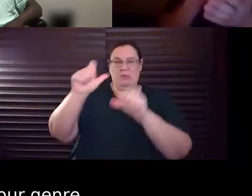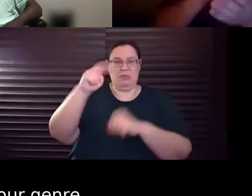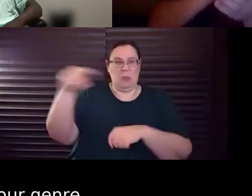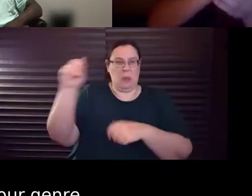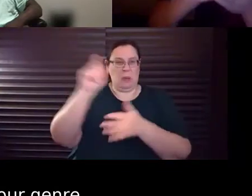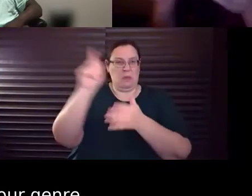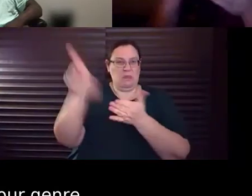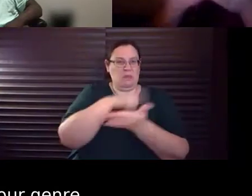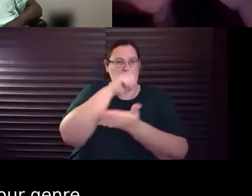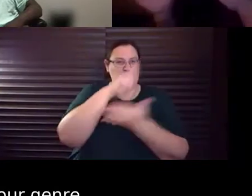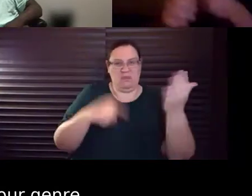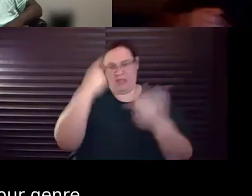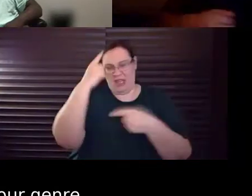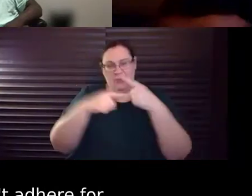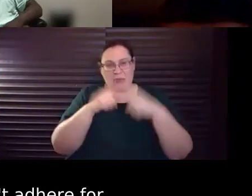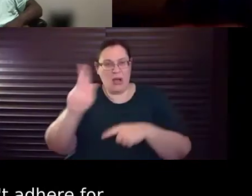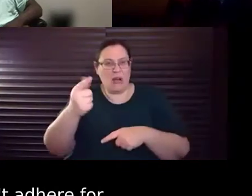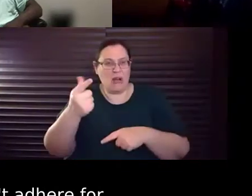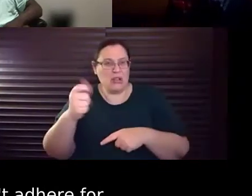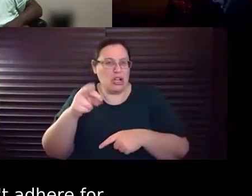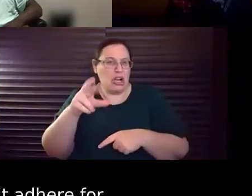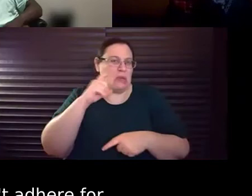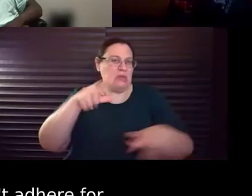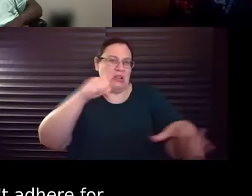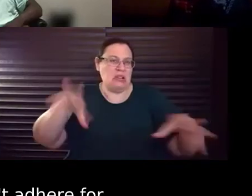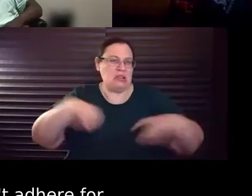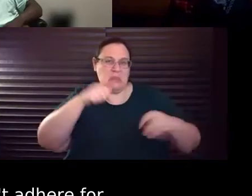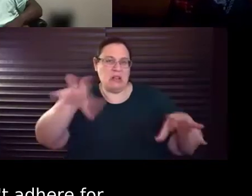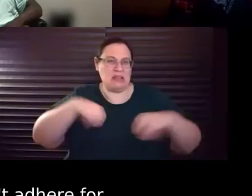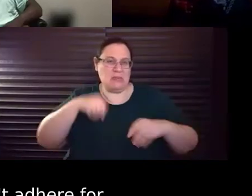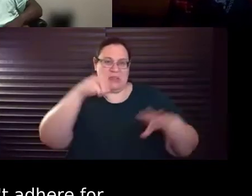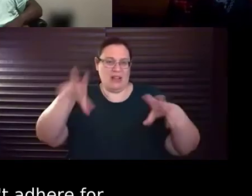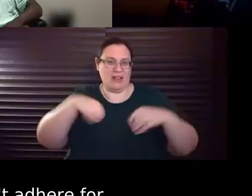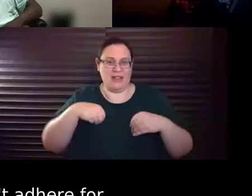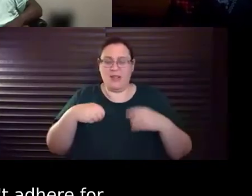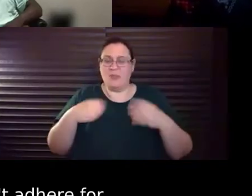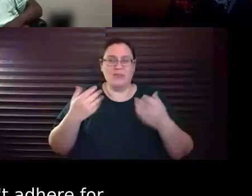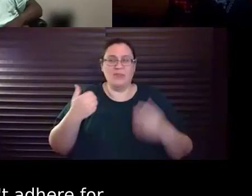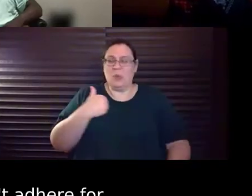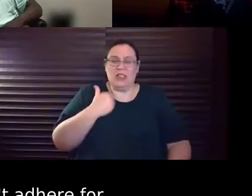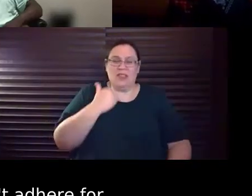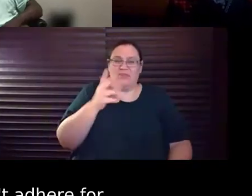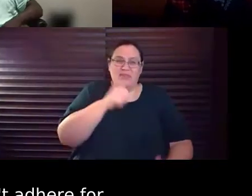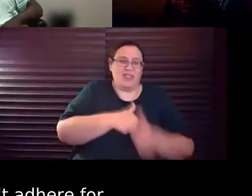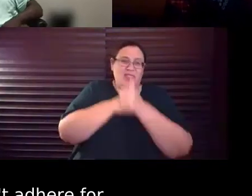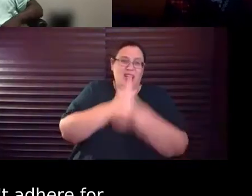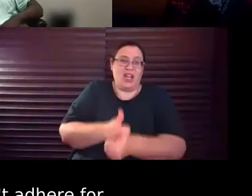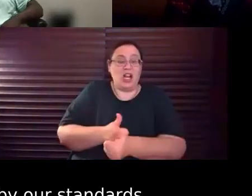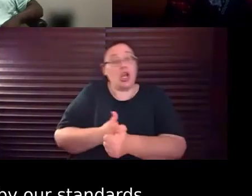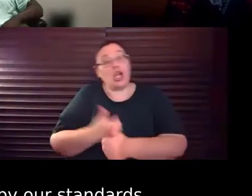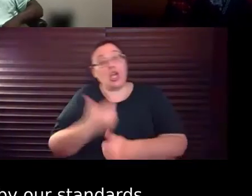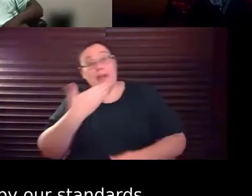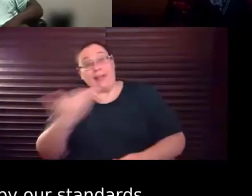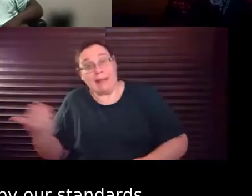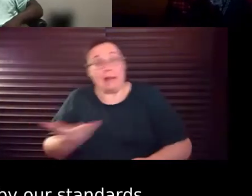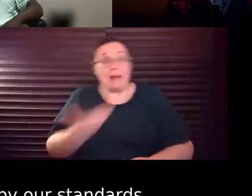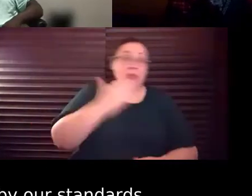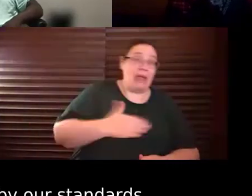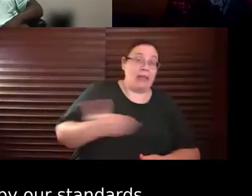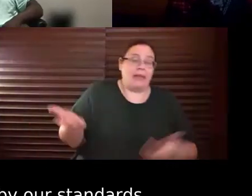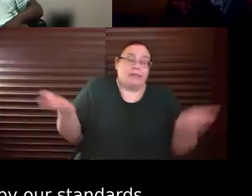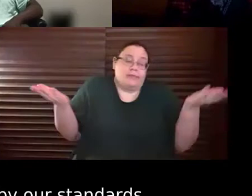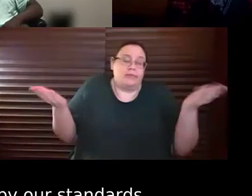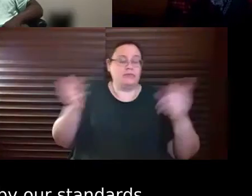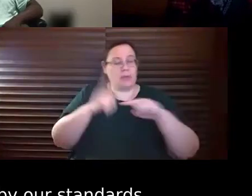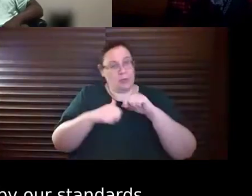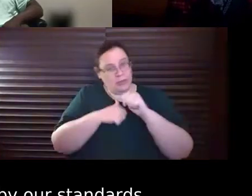your genre, like, nope, nope, nope. We just didn't adhere, for better or worse, to any of that, and just made a film